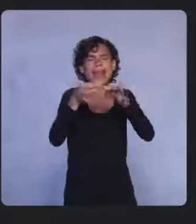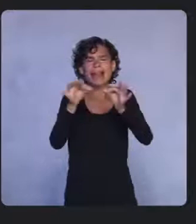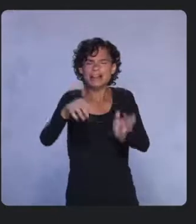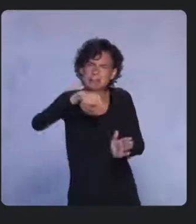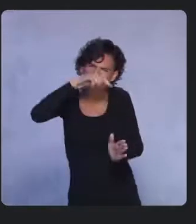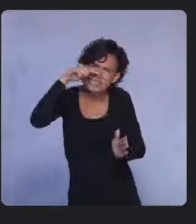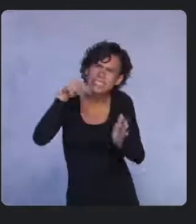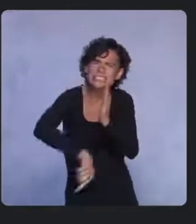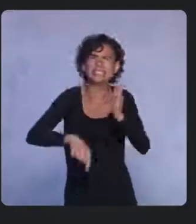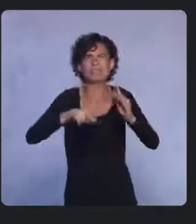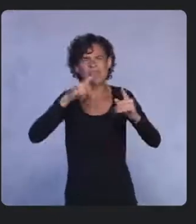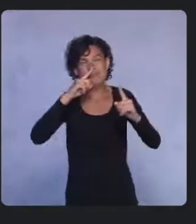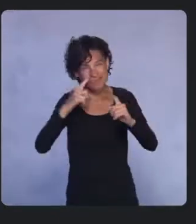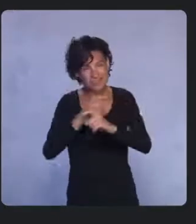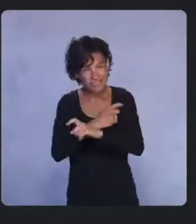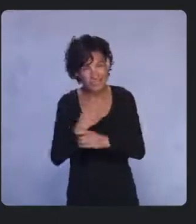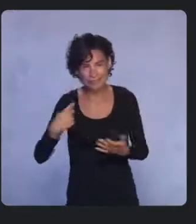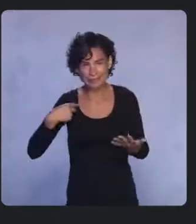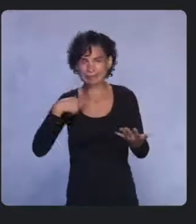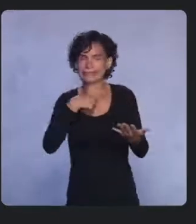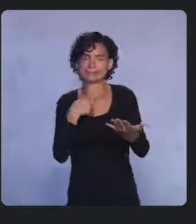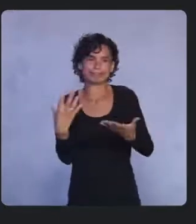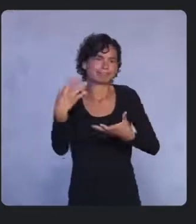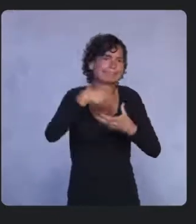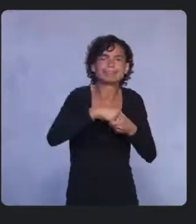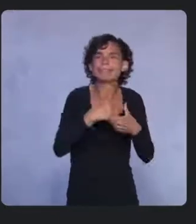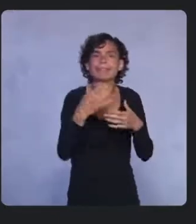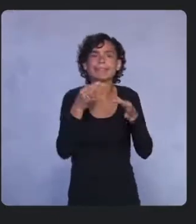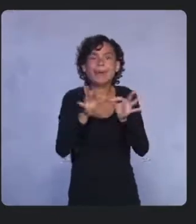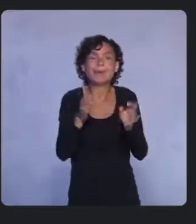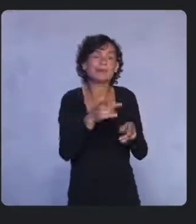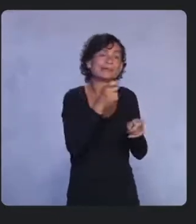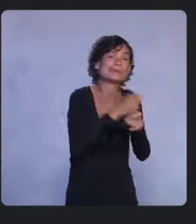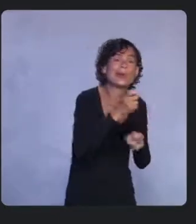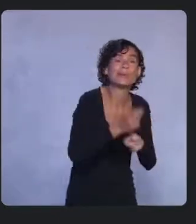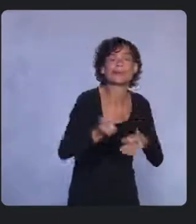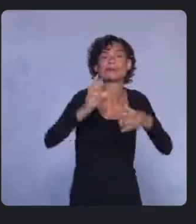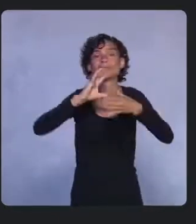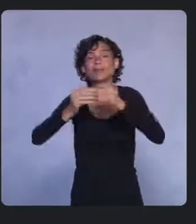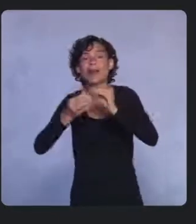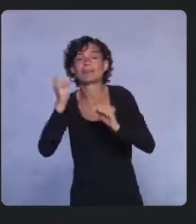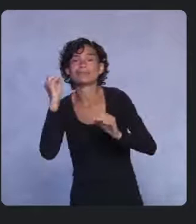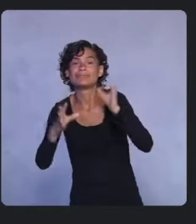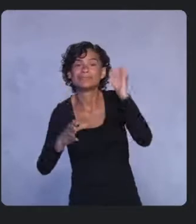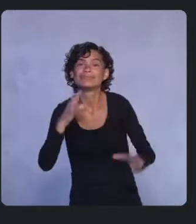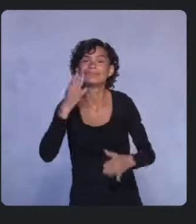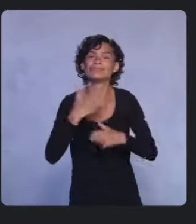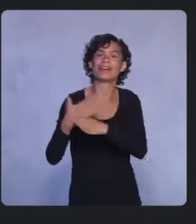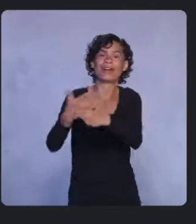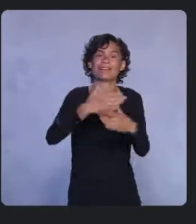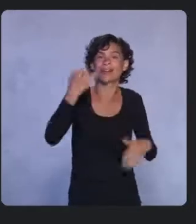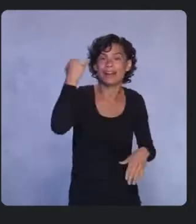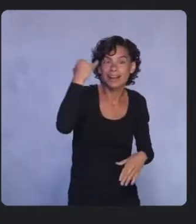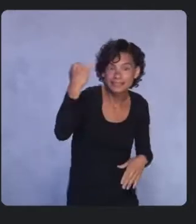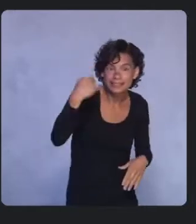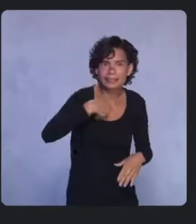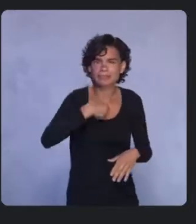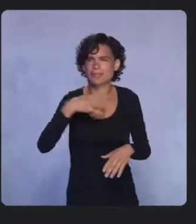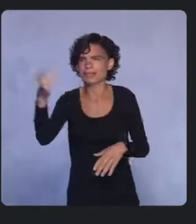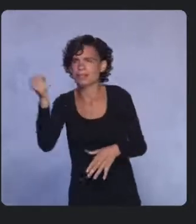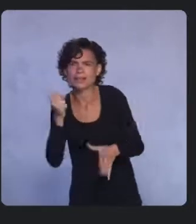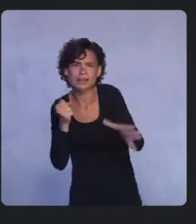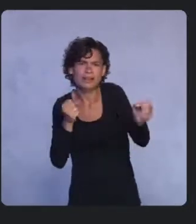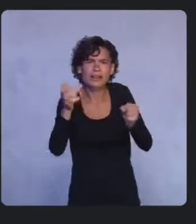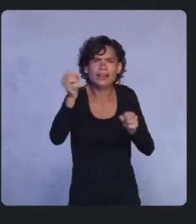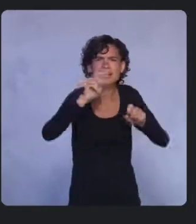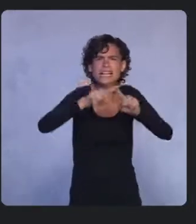tell stories, crack jokes, and share ideas. We continuously pull from concepts we've learned over the course of